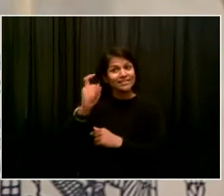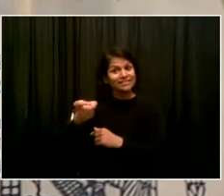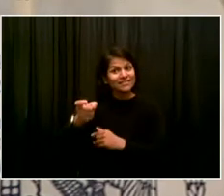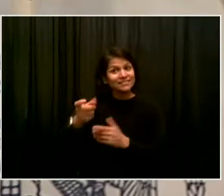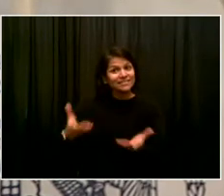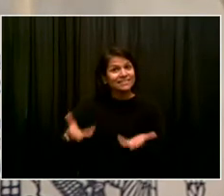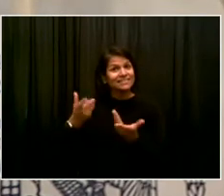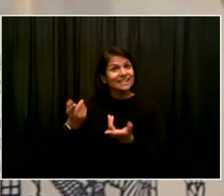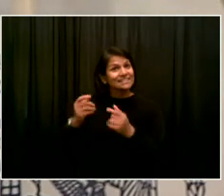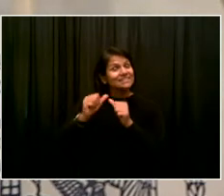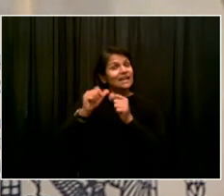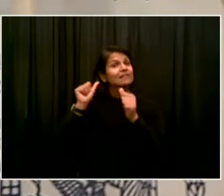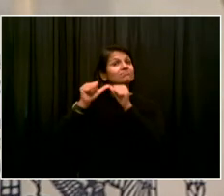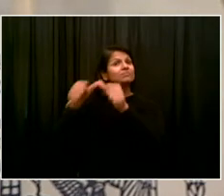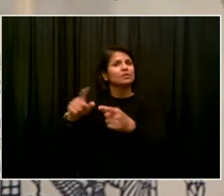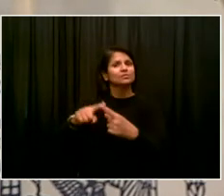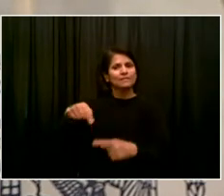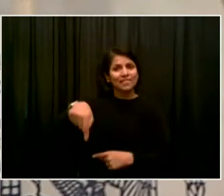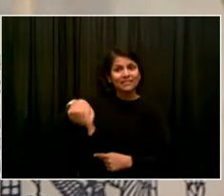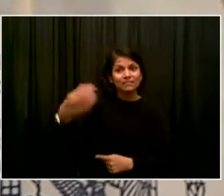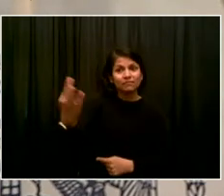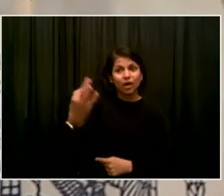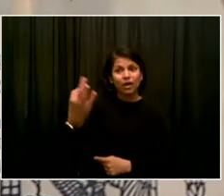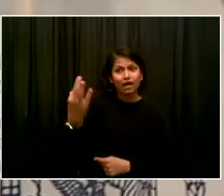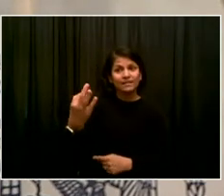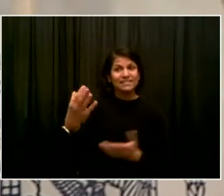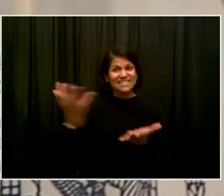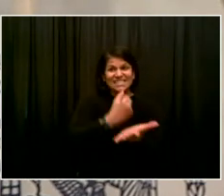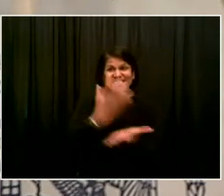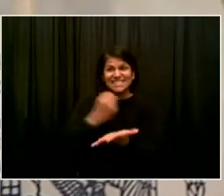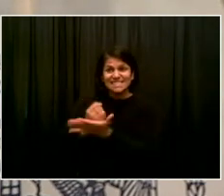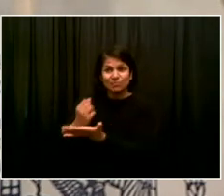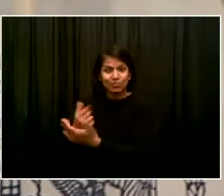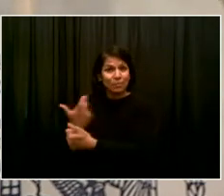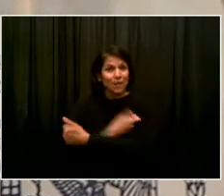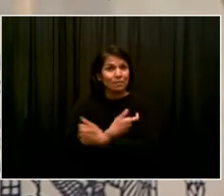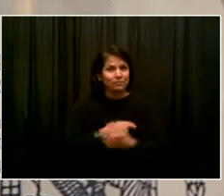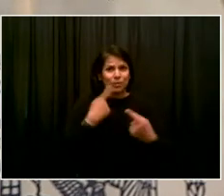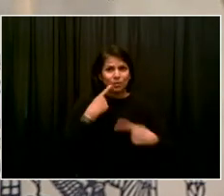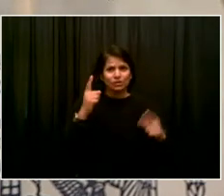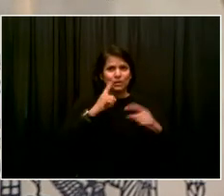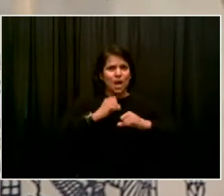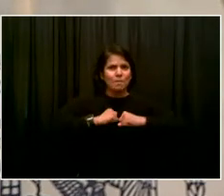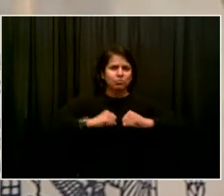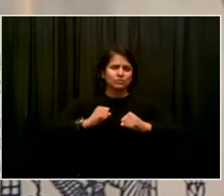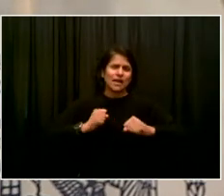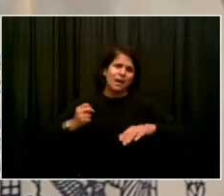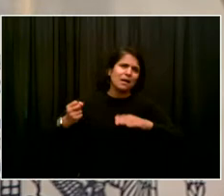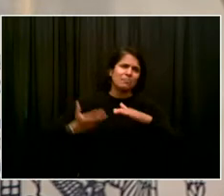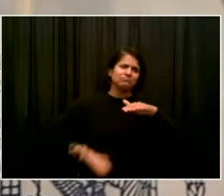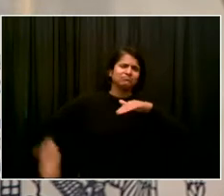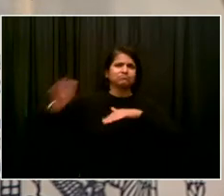Get that booster. It has proven to be incredibly effective against Omicron, and this is part of how we move New York